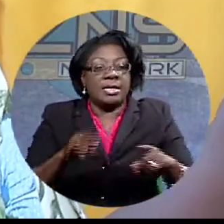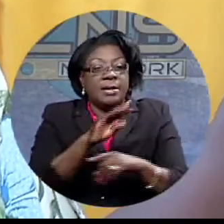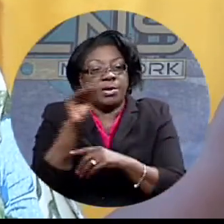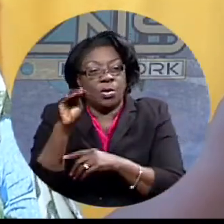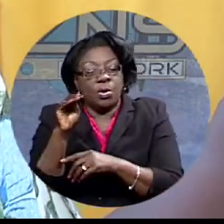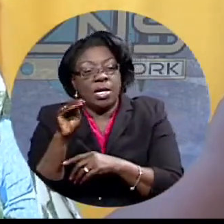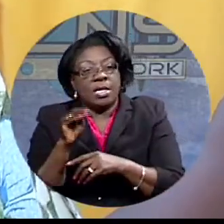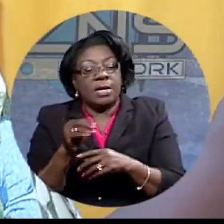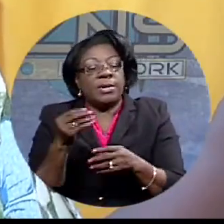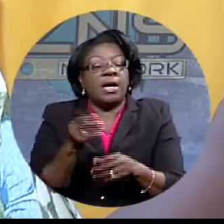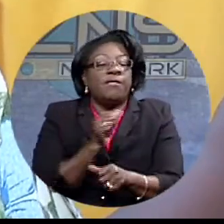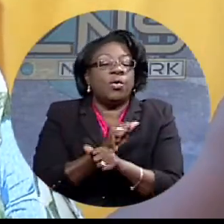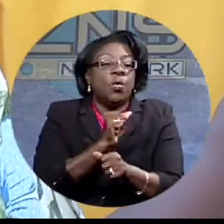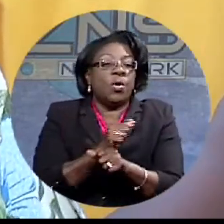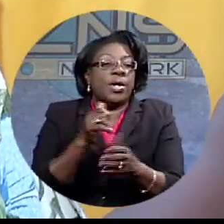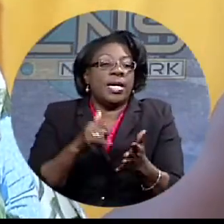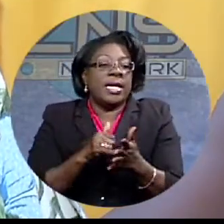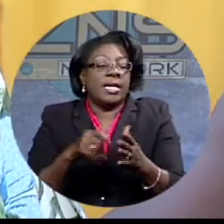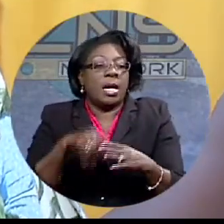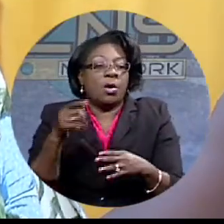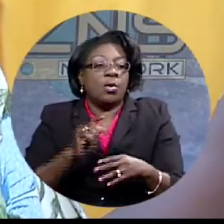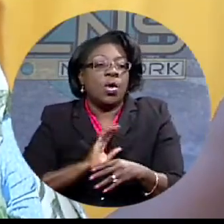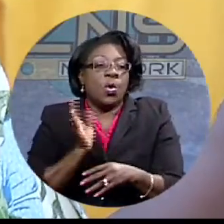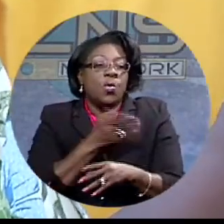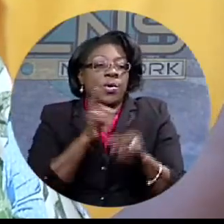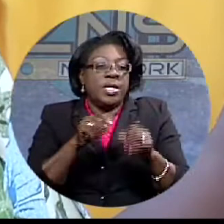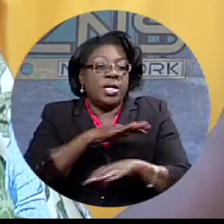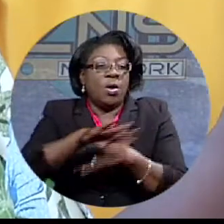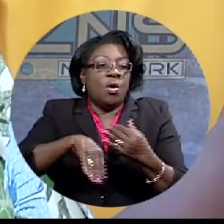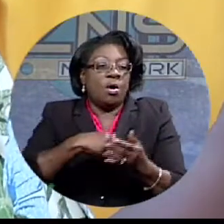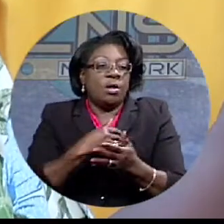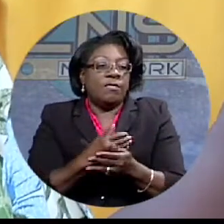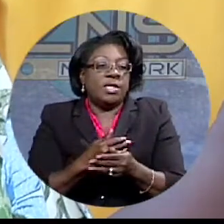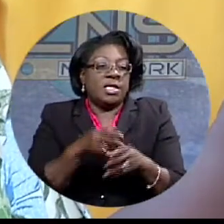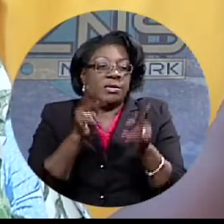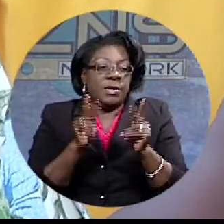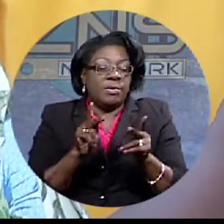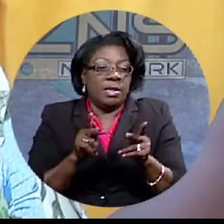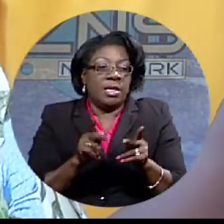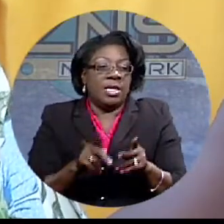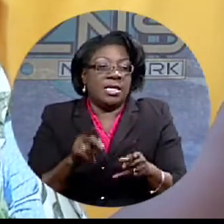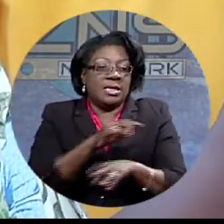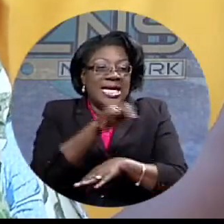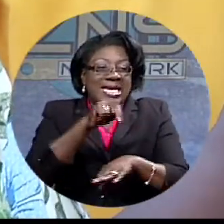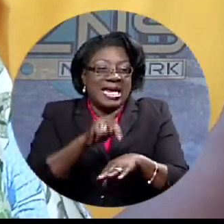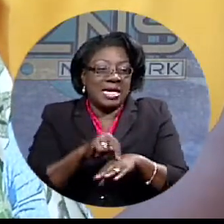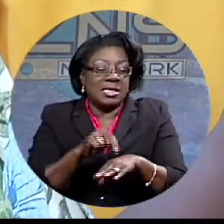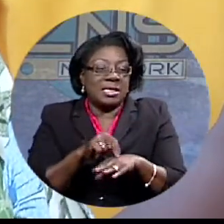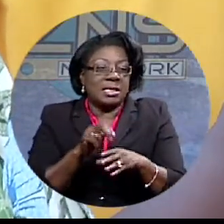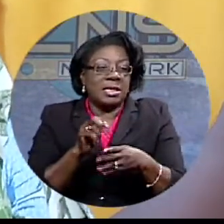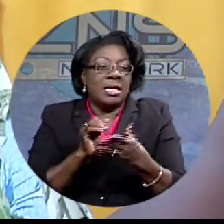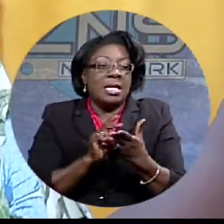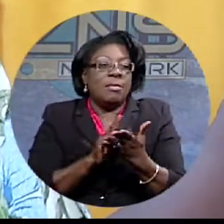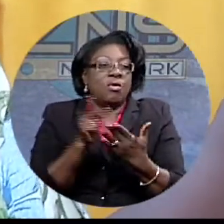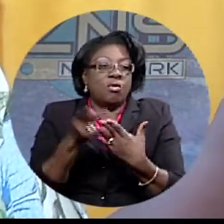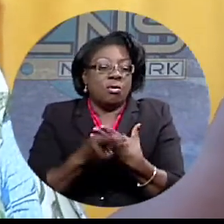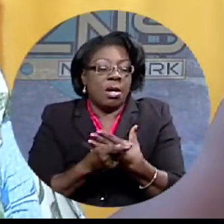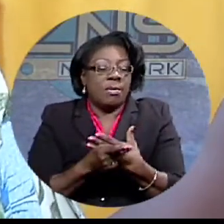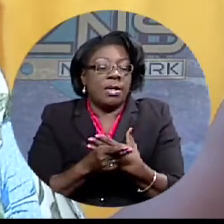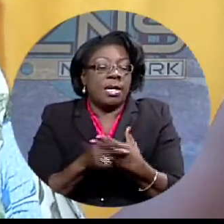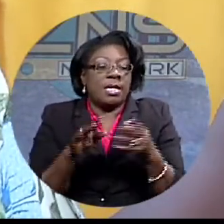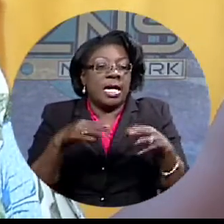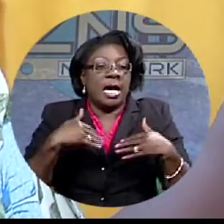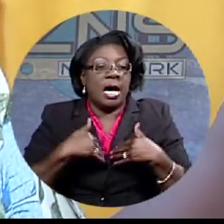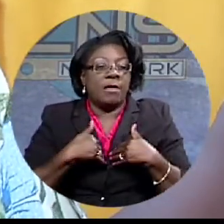to work it out. We need all of these people because it's a national initiative. It's a national initiative, and I think that they've got to remember